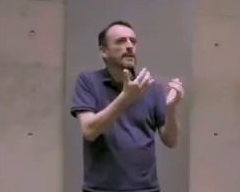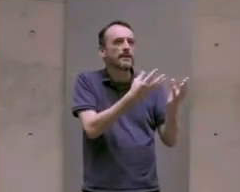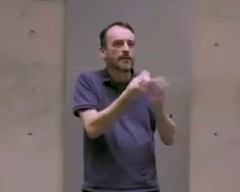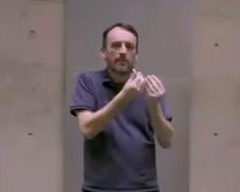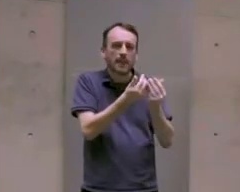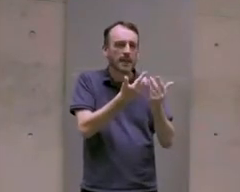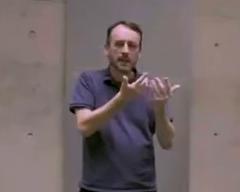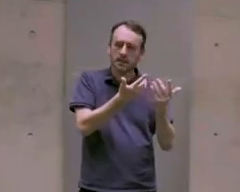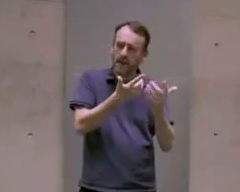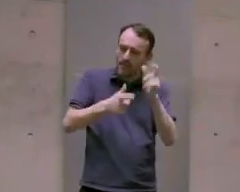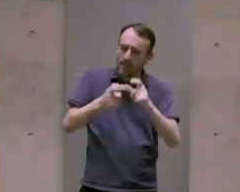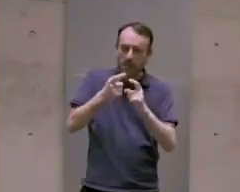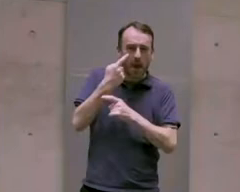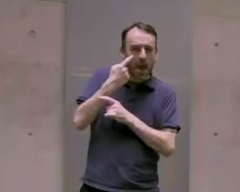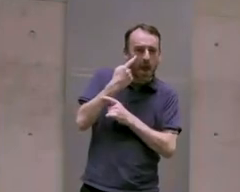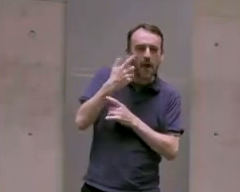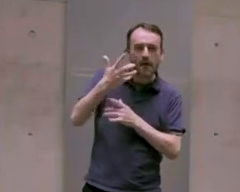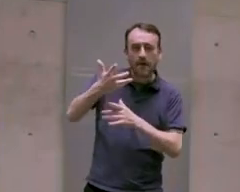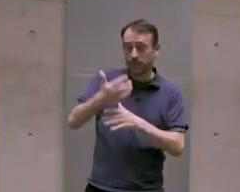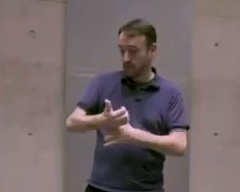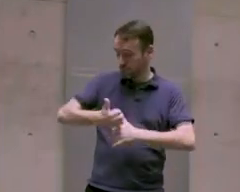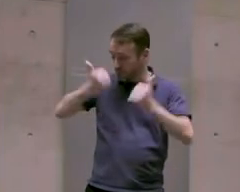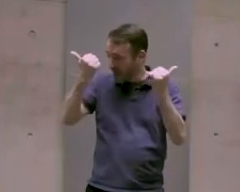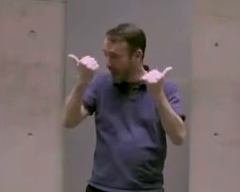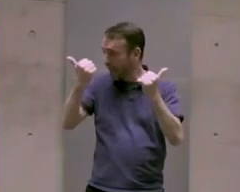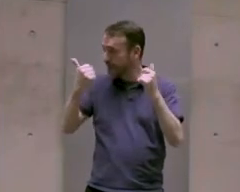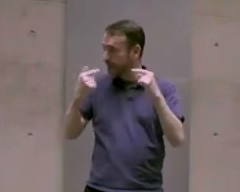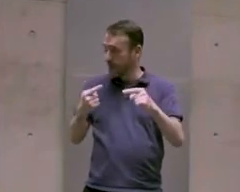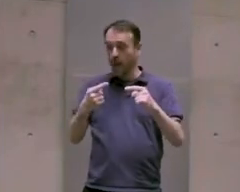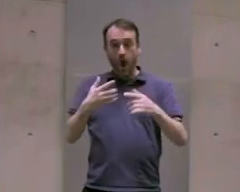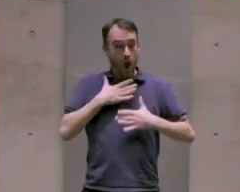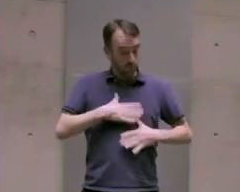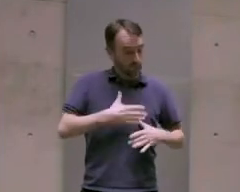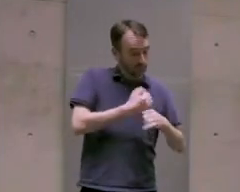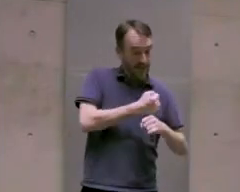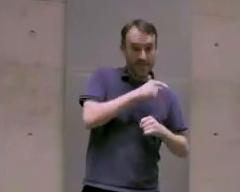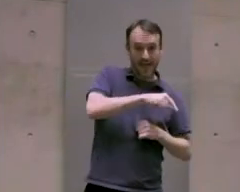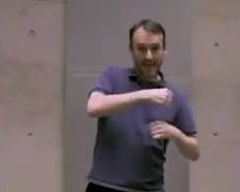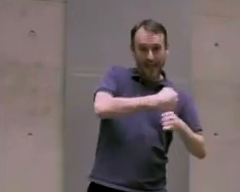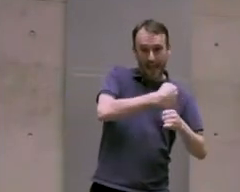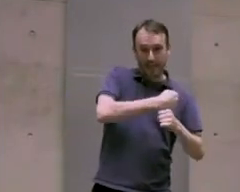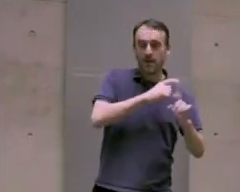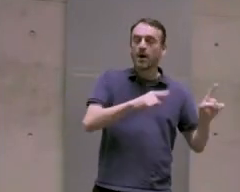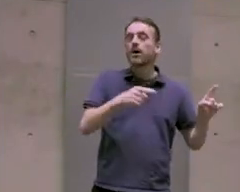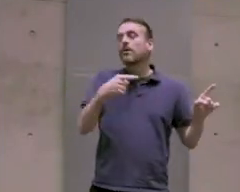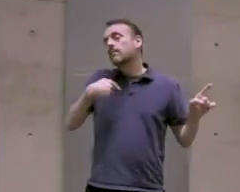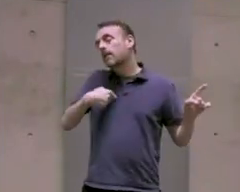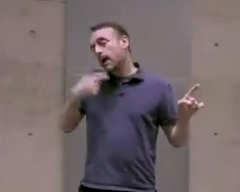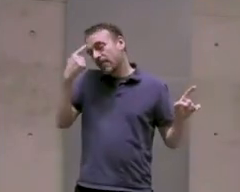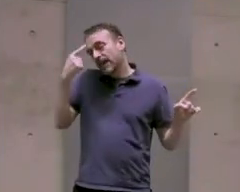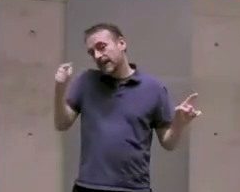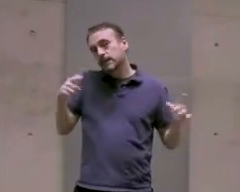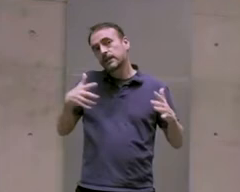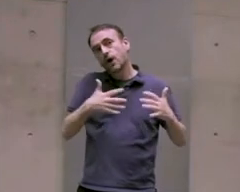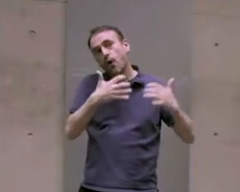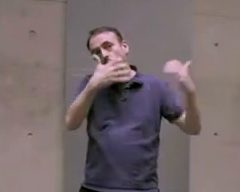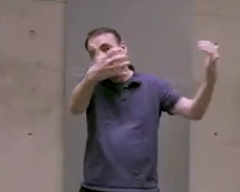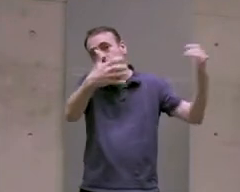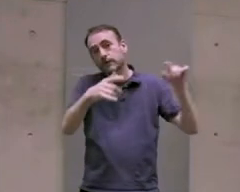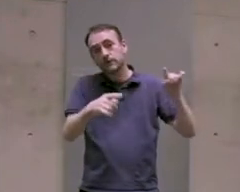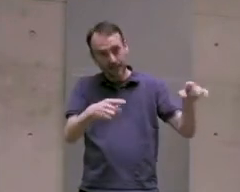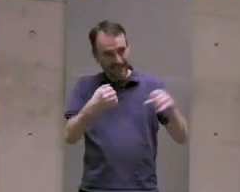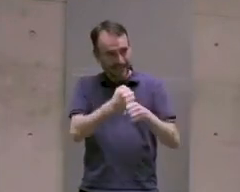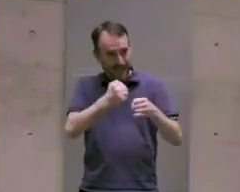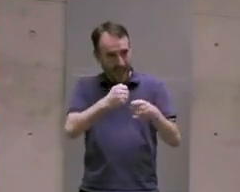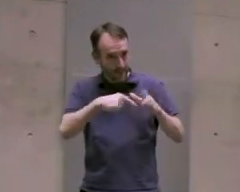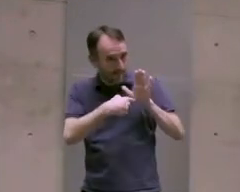looking into, which is great. And I really want to play that game. That sounds really fun. But I think the audience, once they saw the game